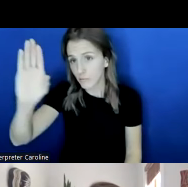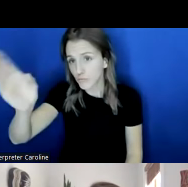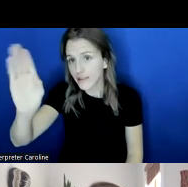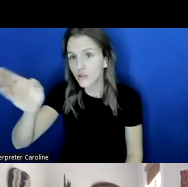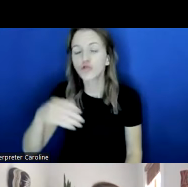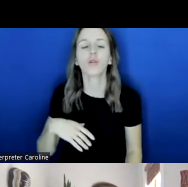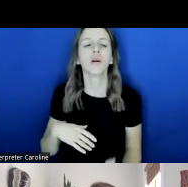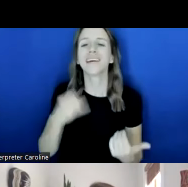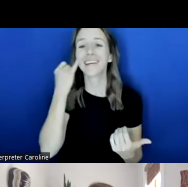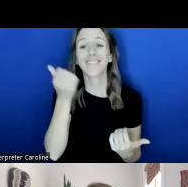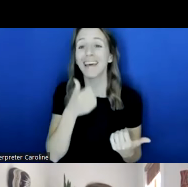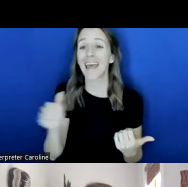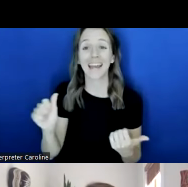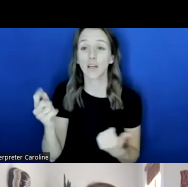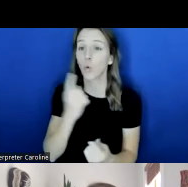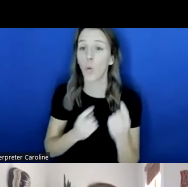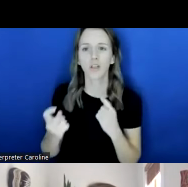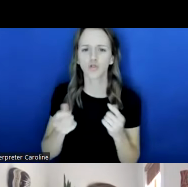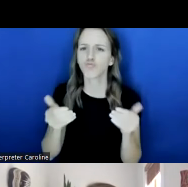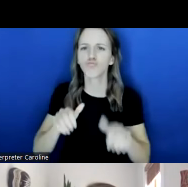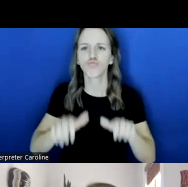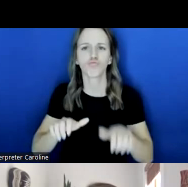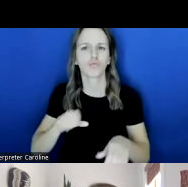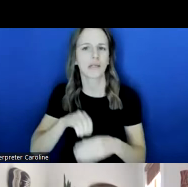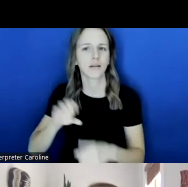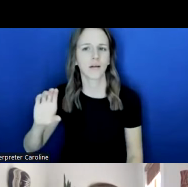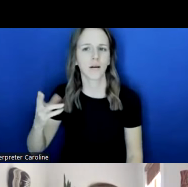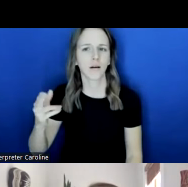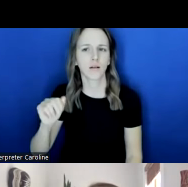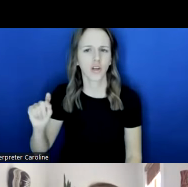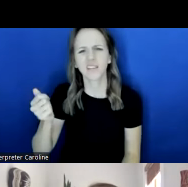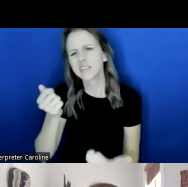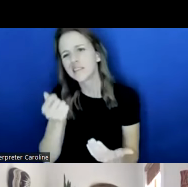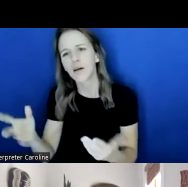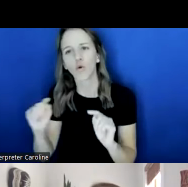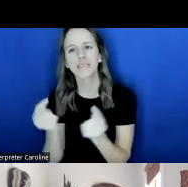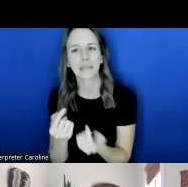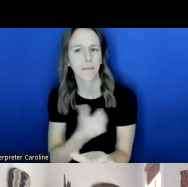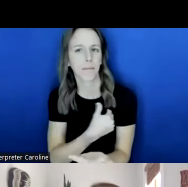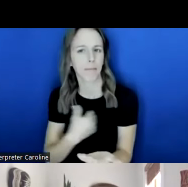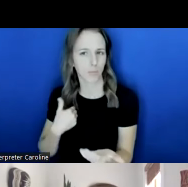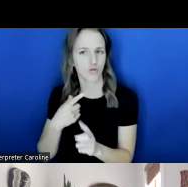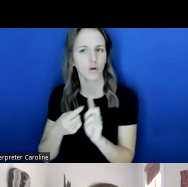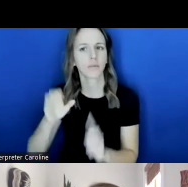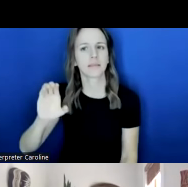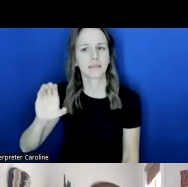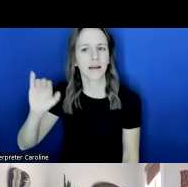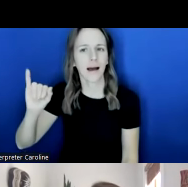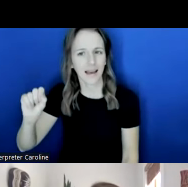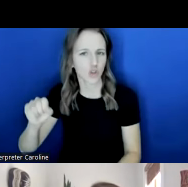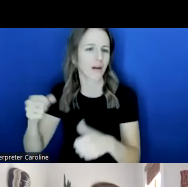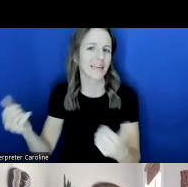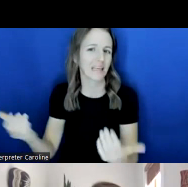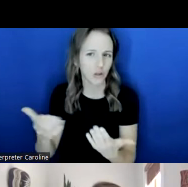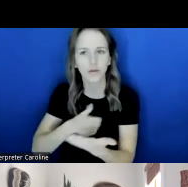have questions as I go, to ask them in the chat. We have a number of CCIS team members who are here today who can either answer your questions